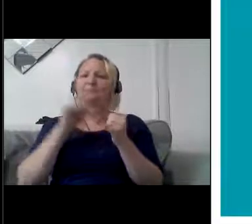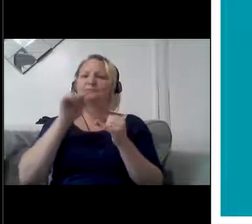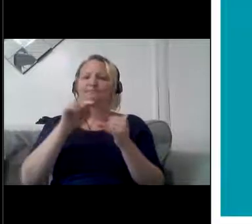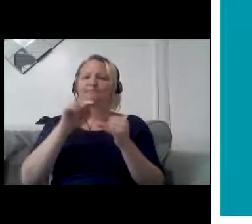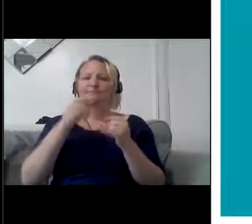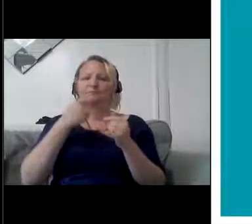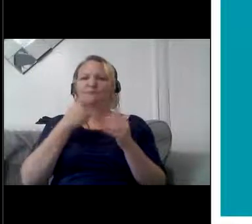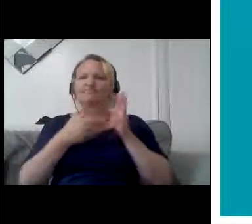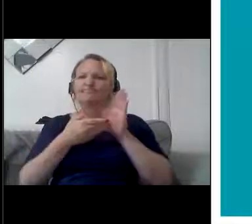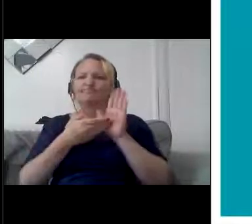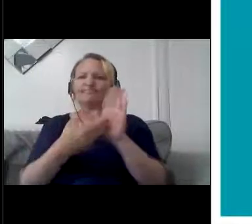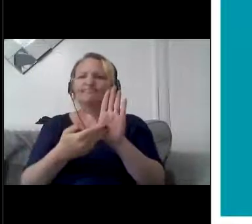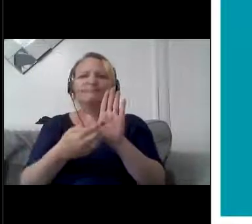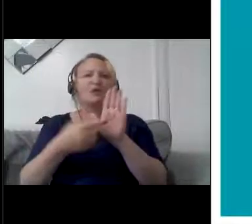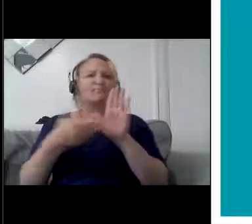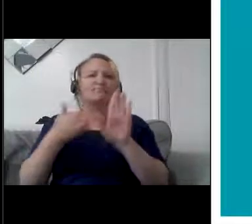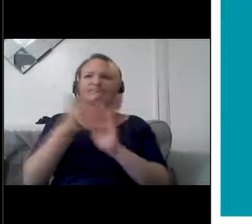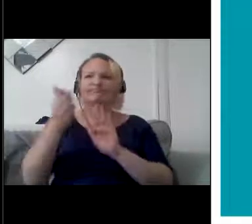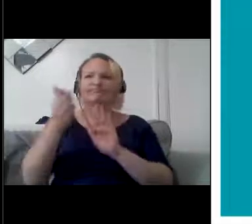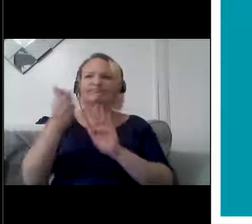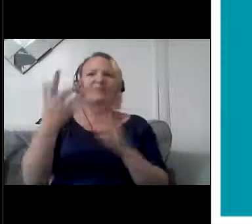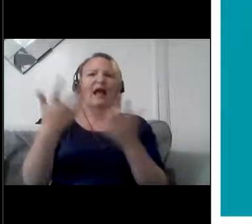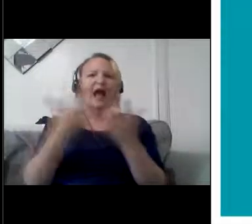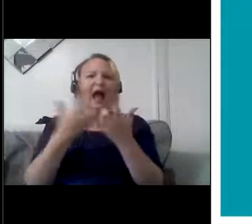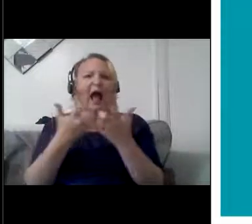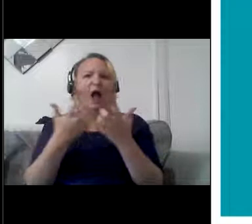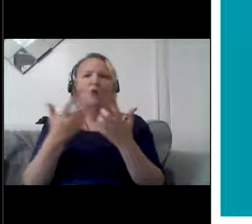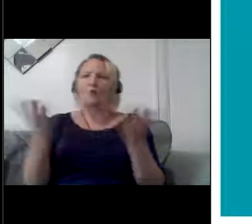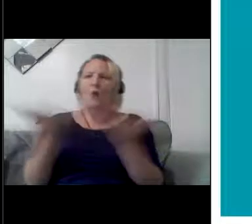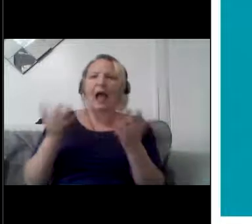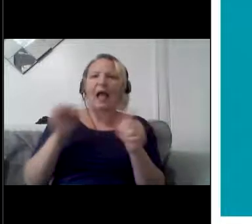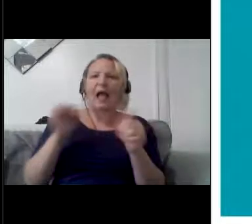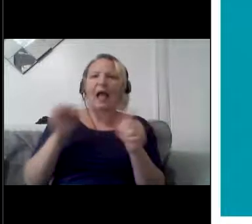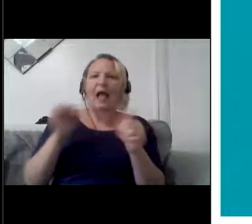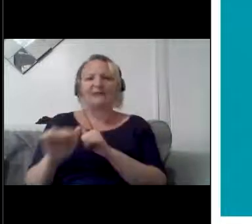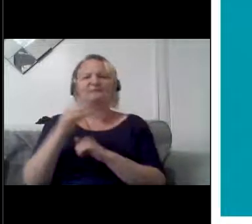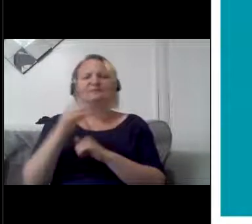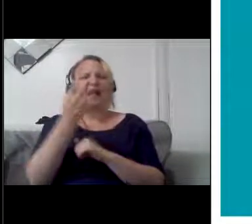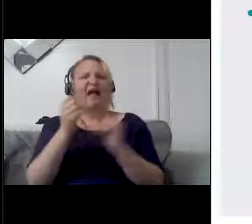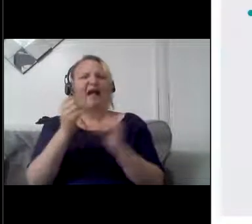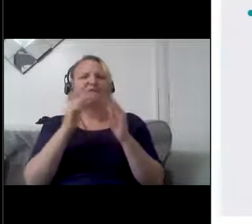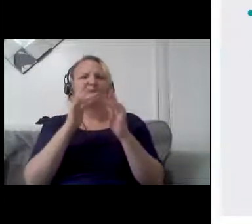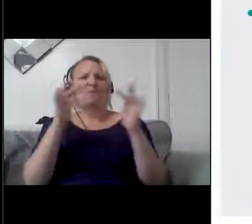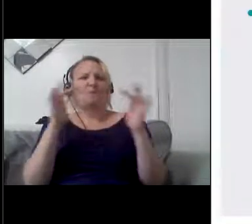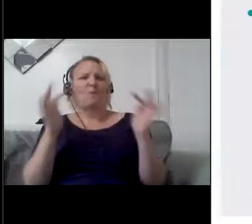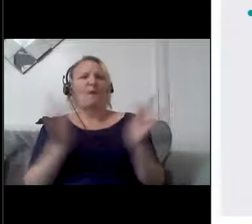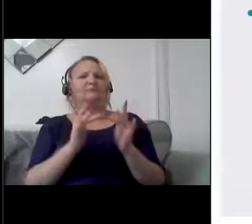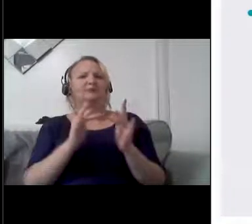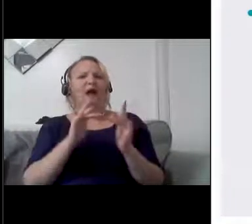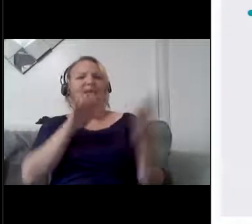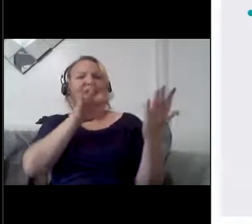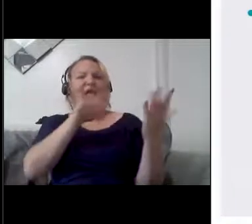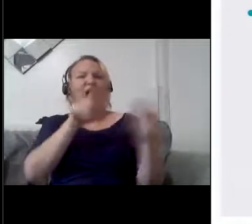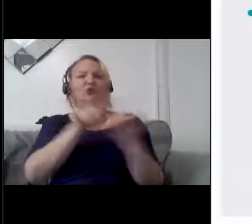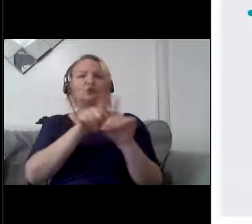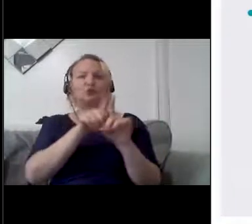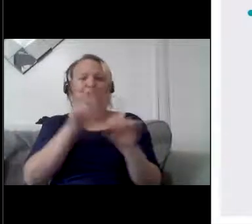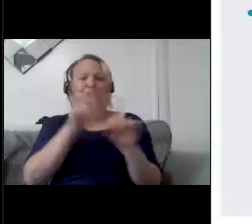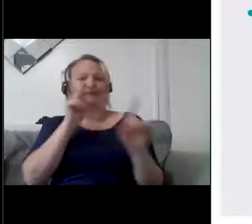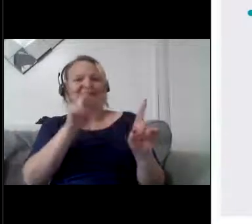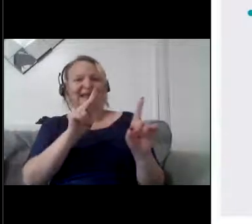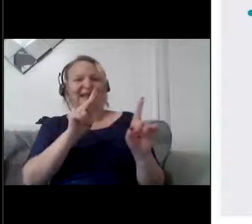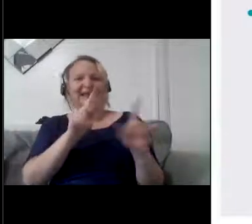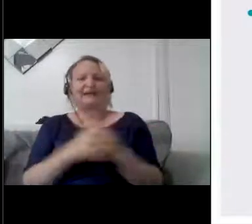an interactive map on our dedicated consultation website. Now, if you do have any